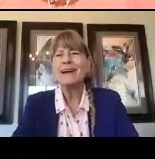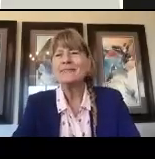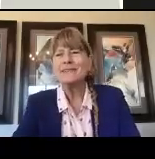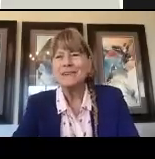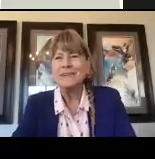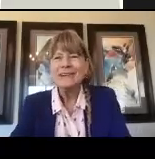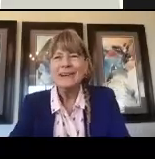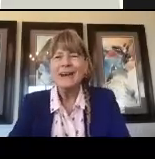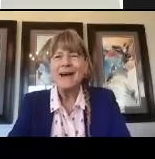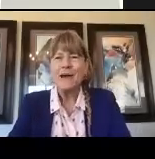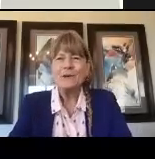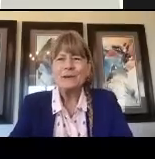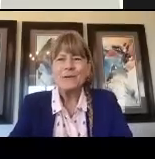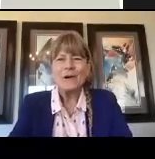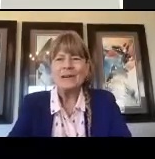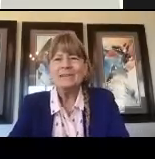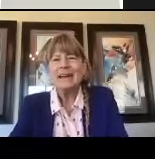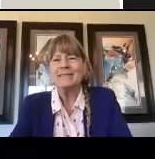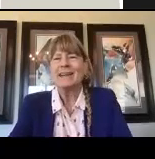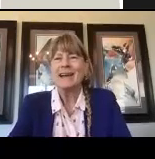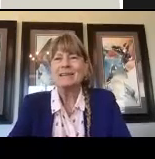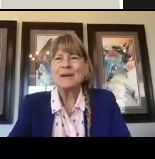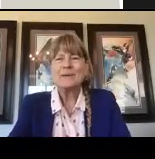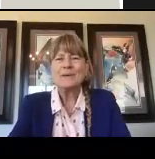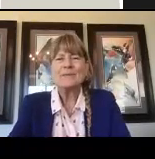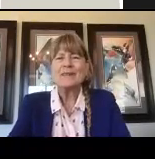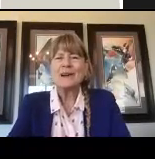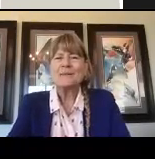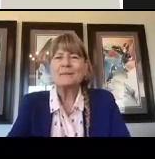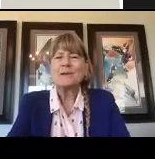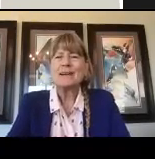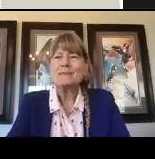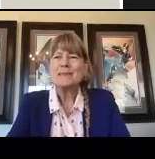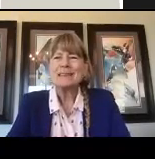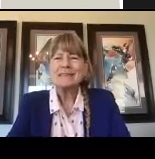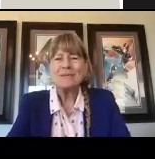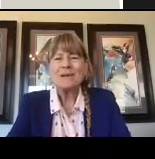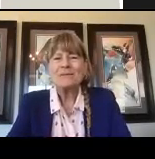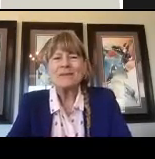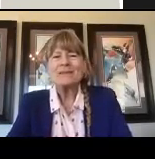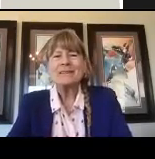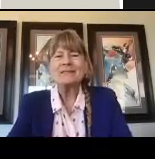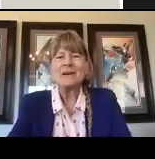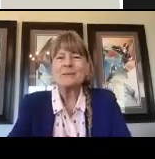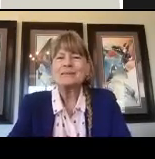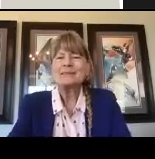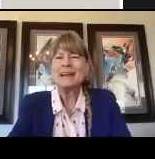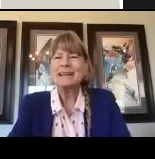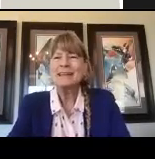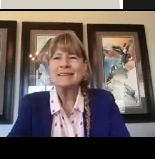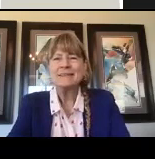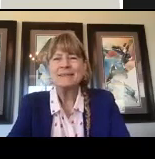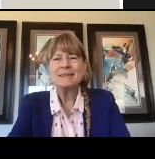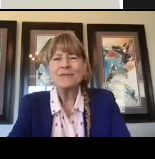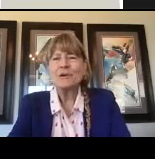Good afternoon. I'm Ruby Moore. As a member of the NARPA board, I'm pleased to welcome you to NARPA's second